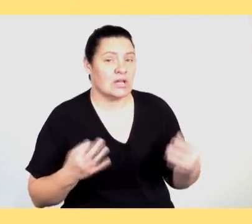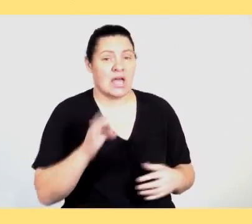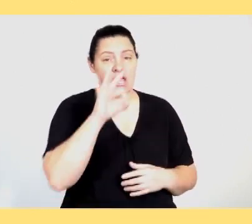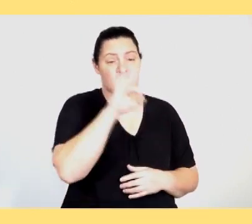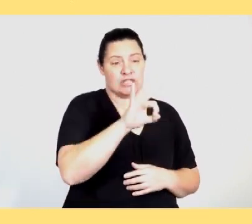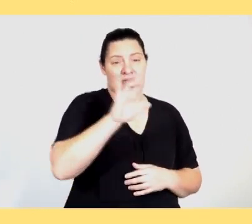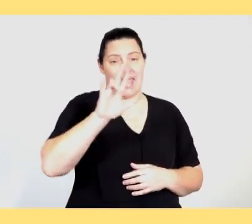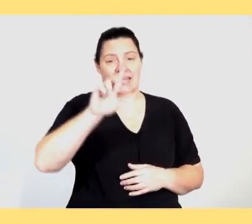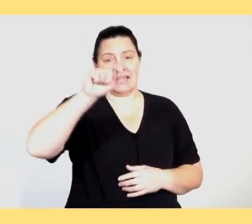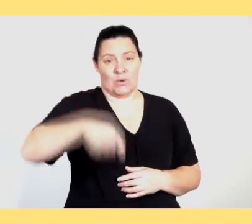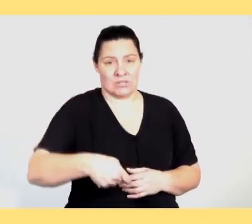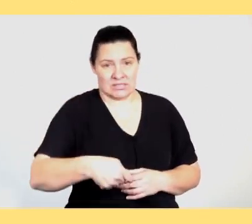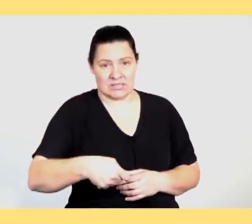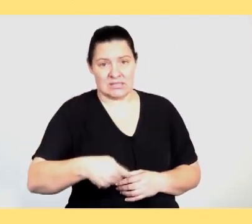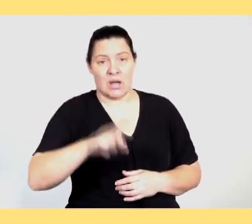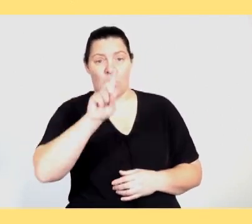me